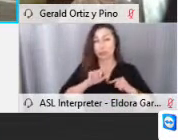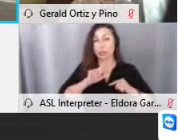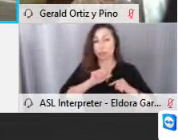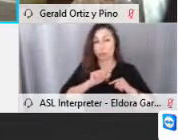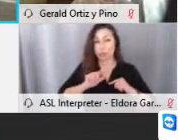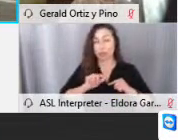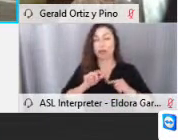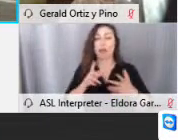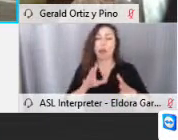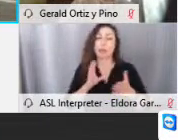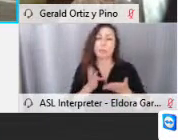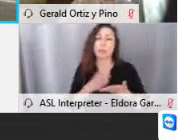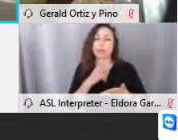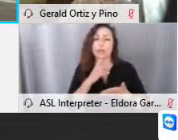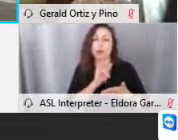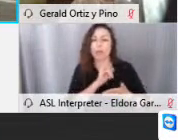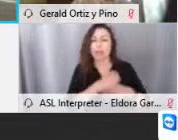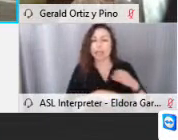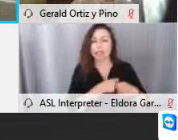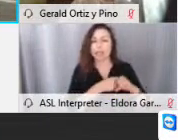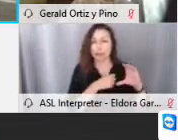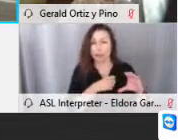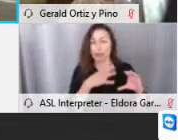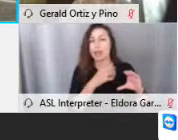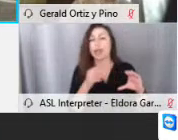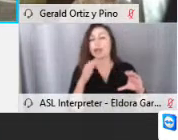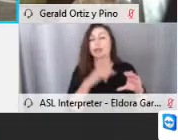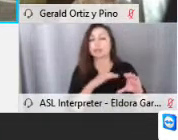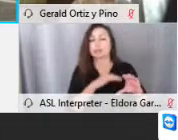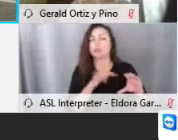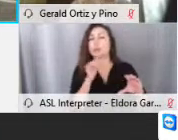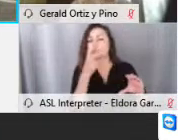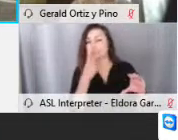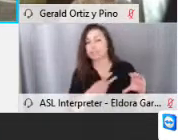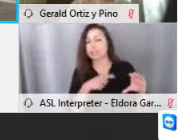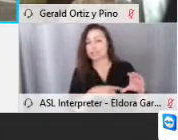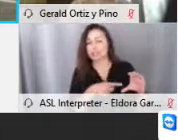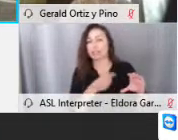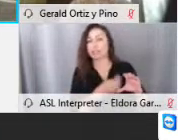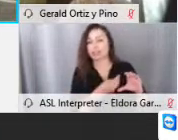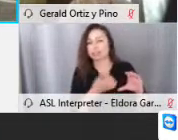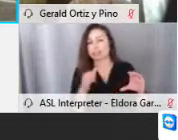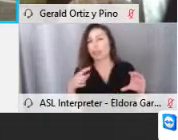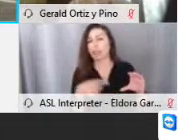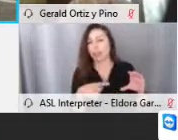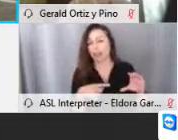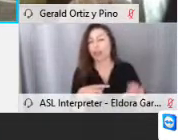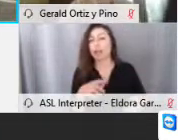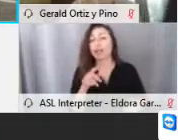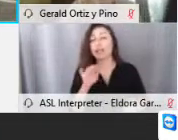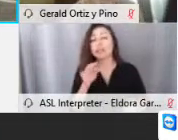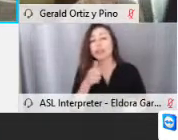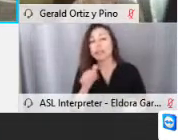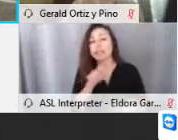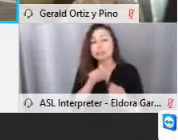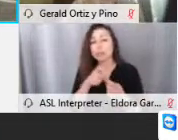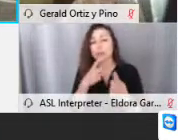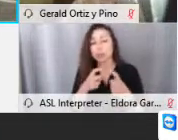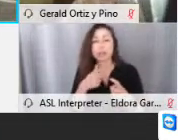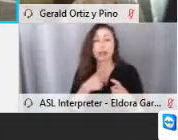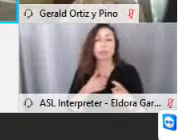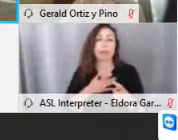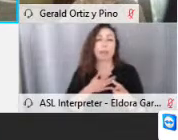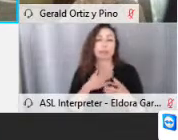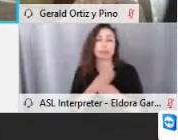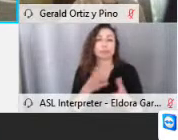already budgeted for, and providers will still get to see those funds. So if there's specific questions about that, happy to dig in